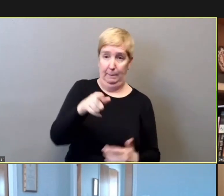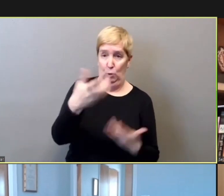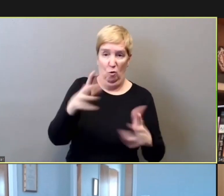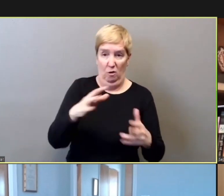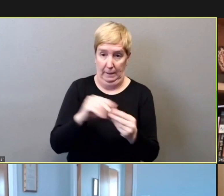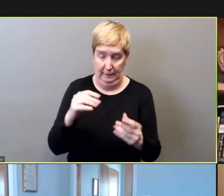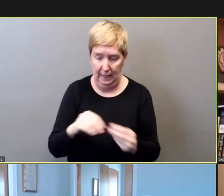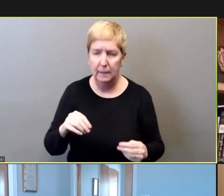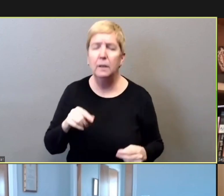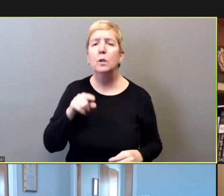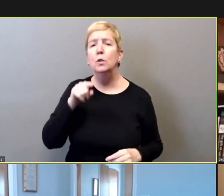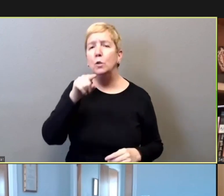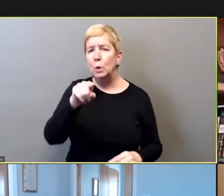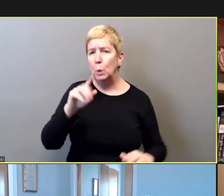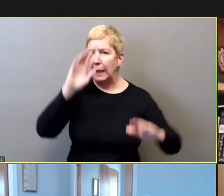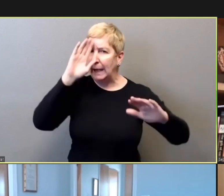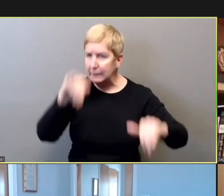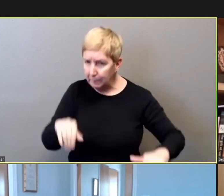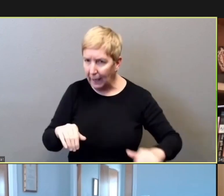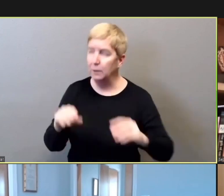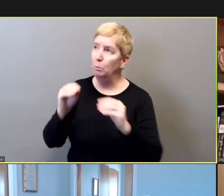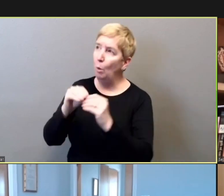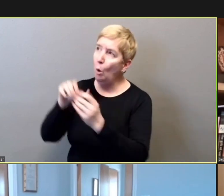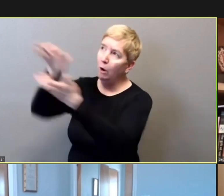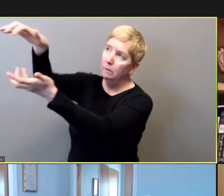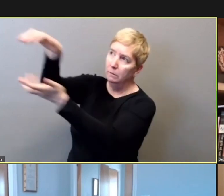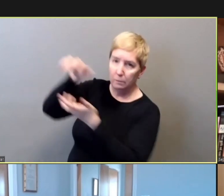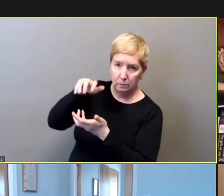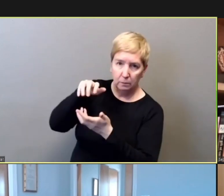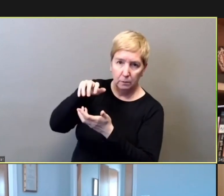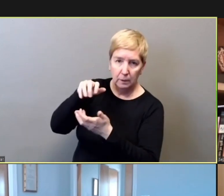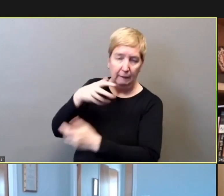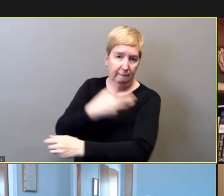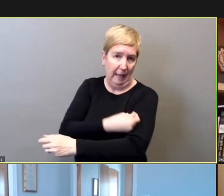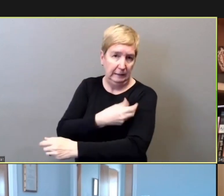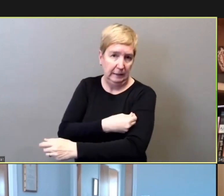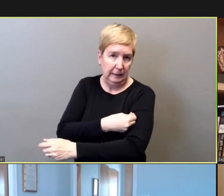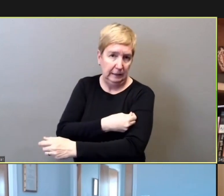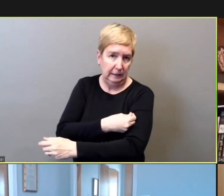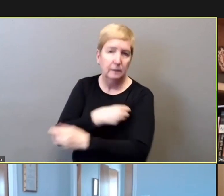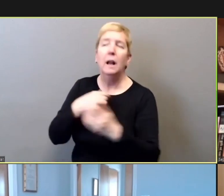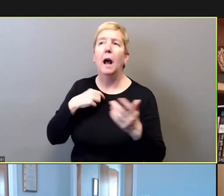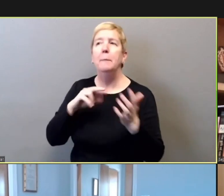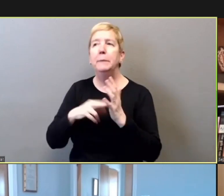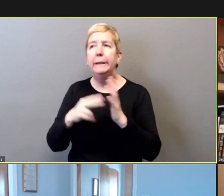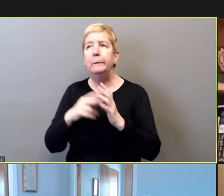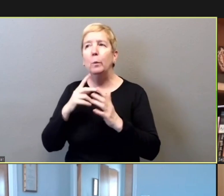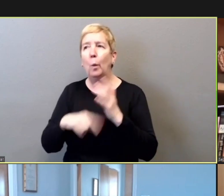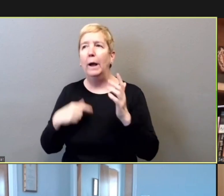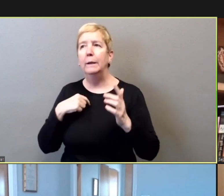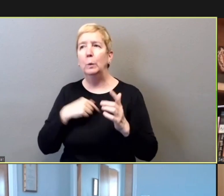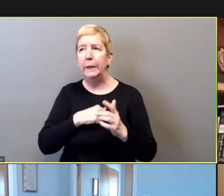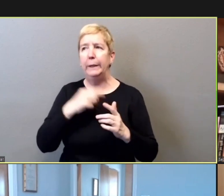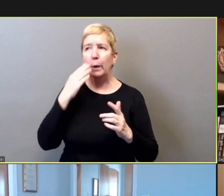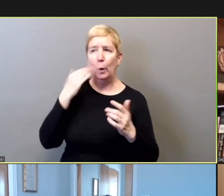that more vaccine will be coming in related to how much they're giving? So far, I know it was 17,200 doses this